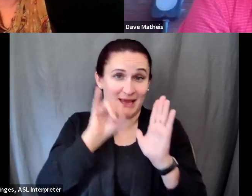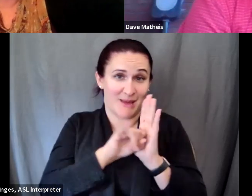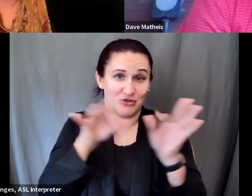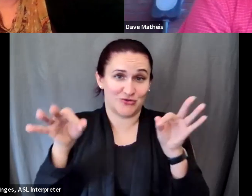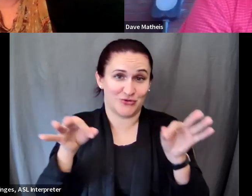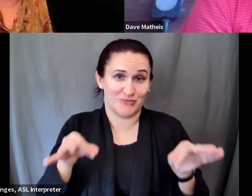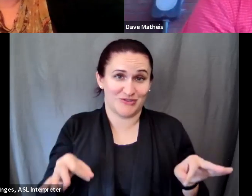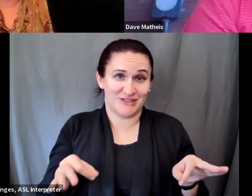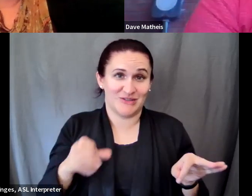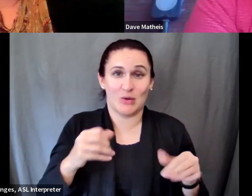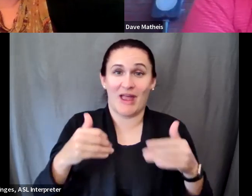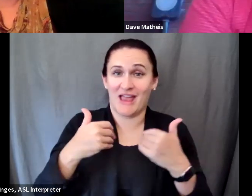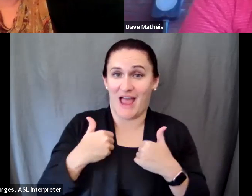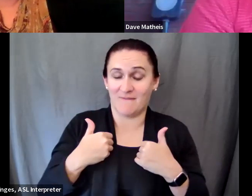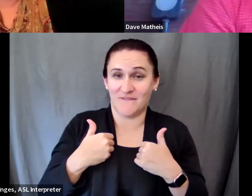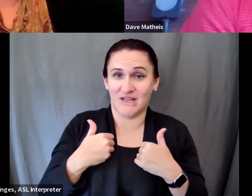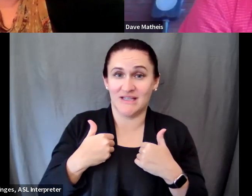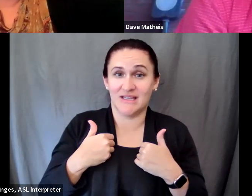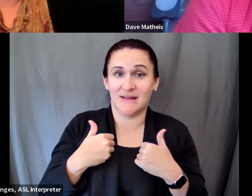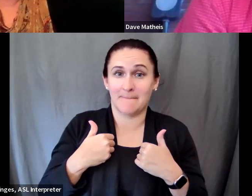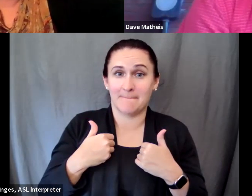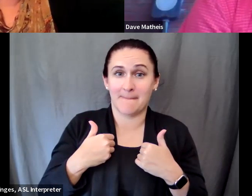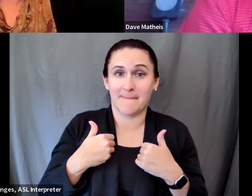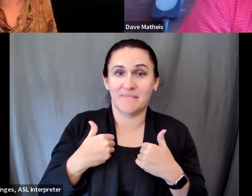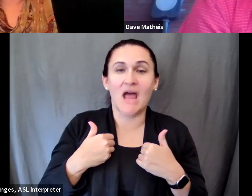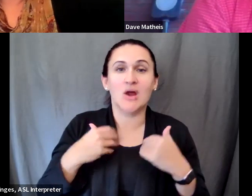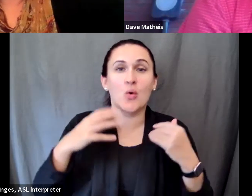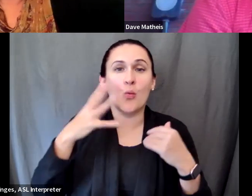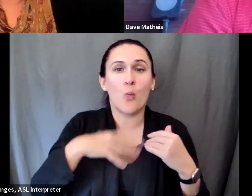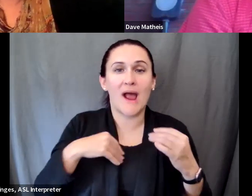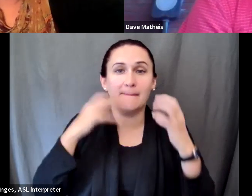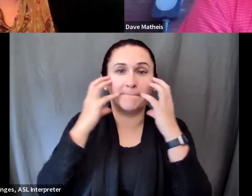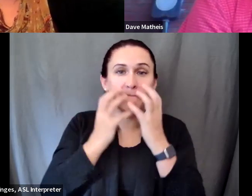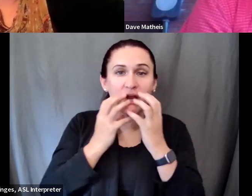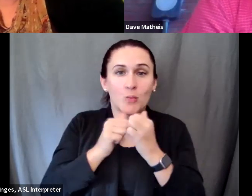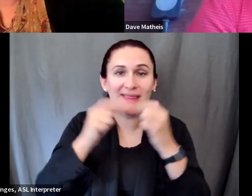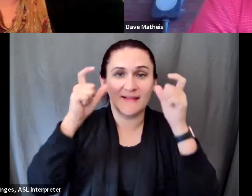So I have a bushy white beard and glasses and